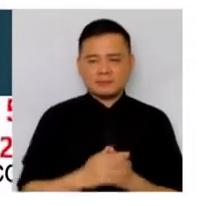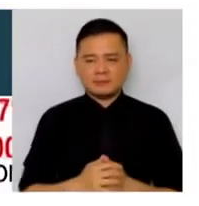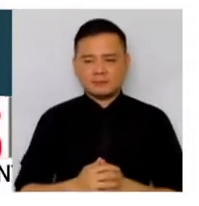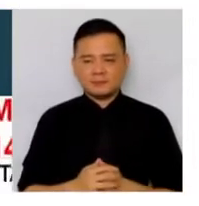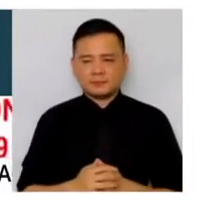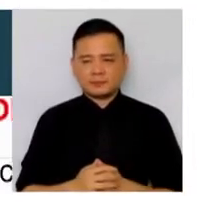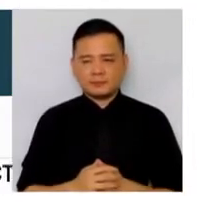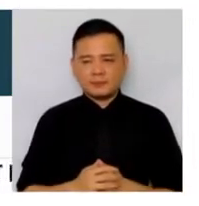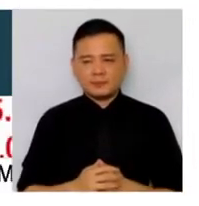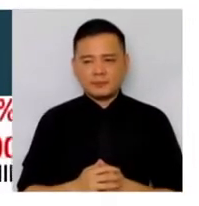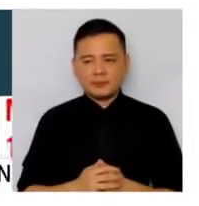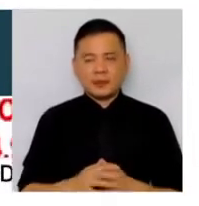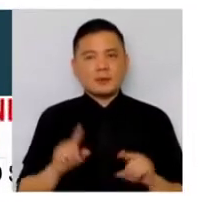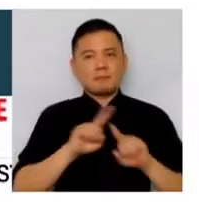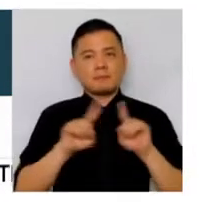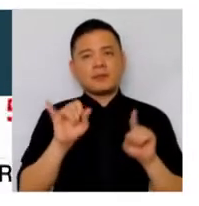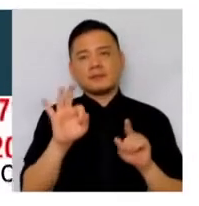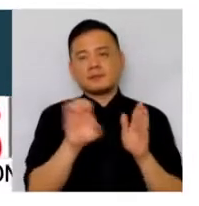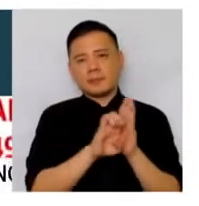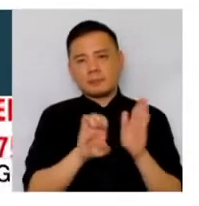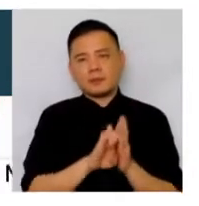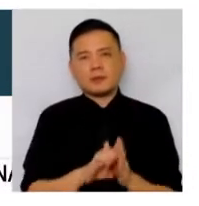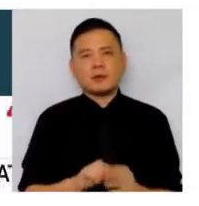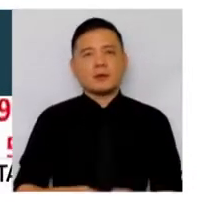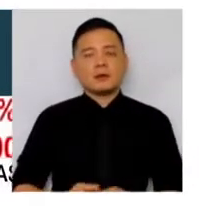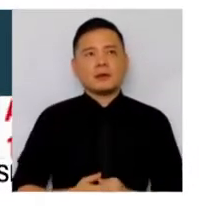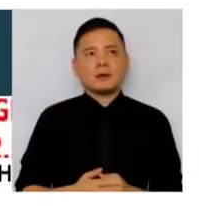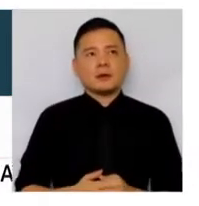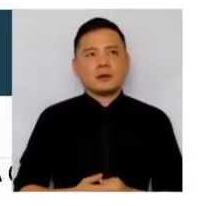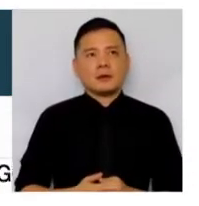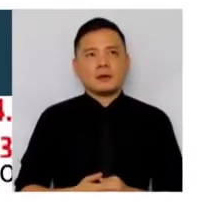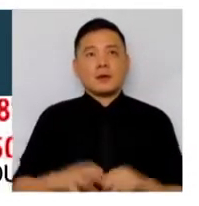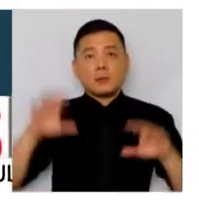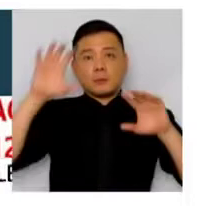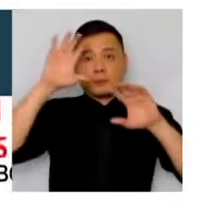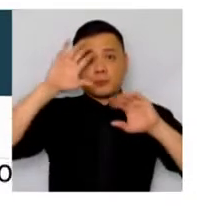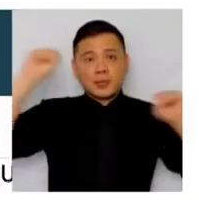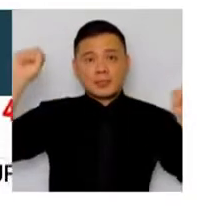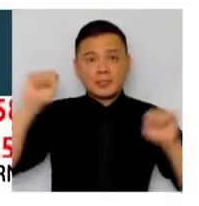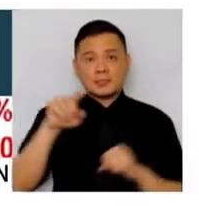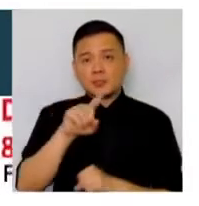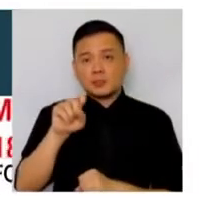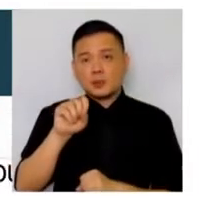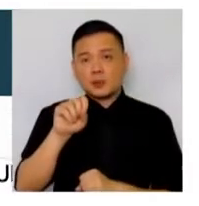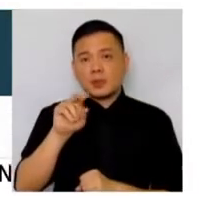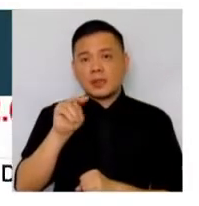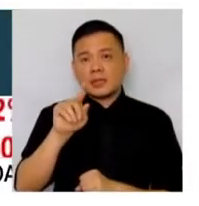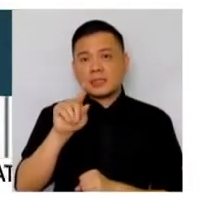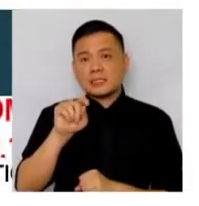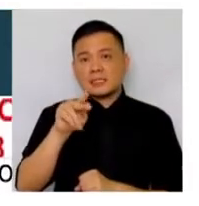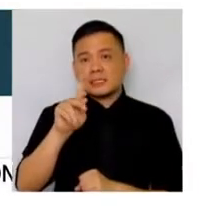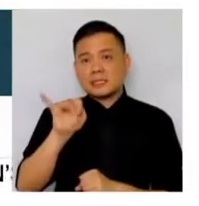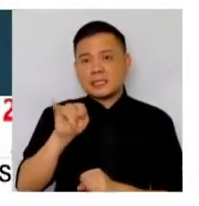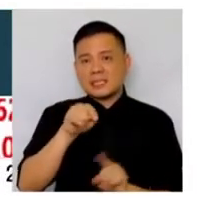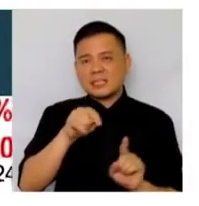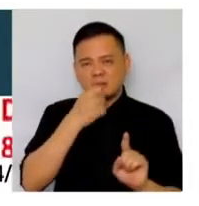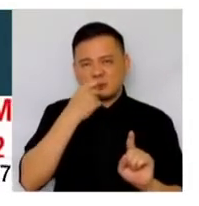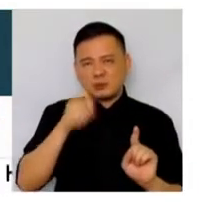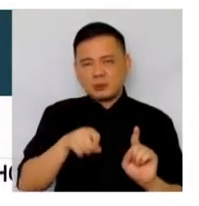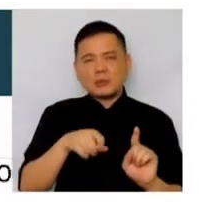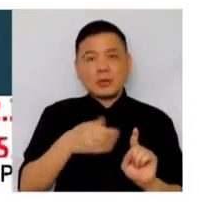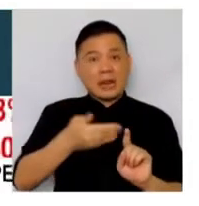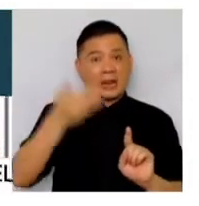President Vladimir Zelensky saying last night, before the announcement of Putin earlier